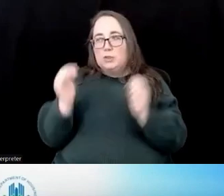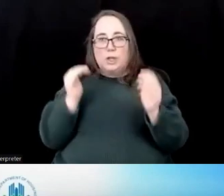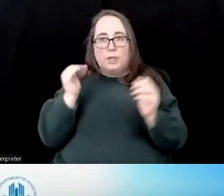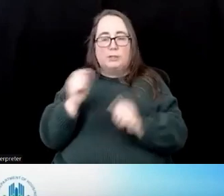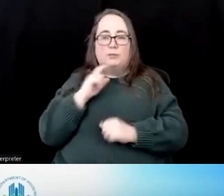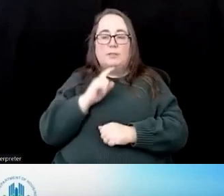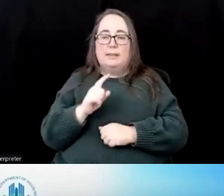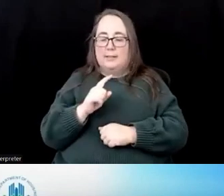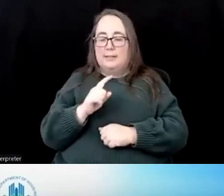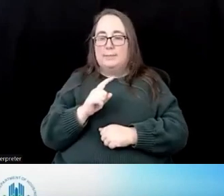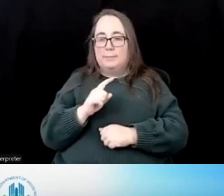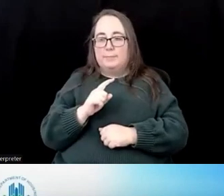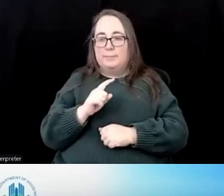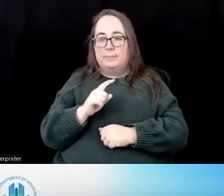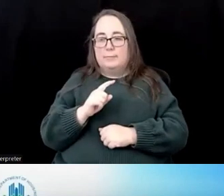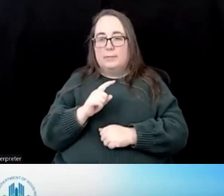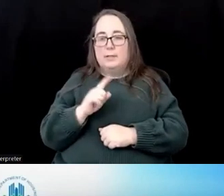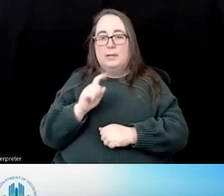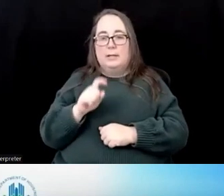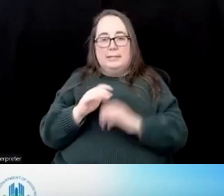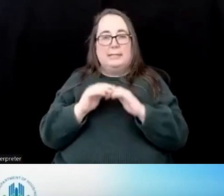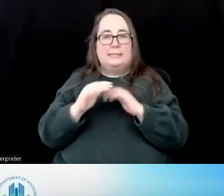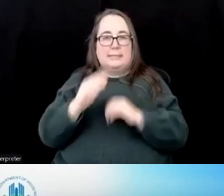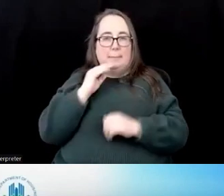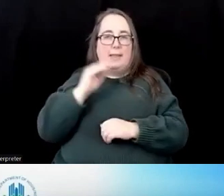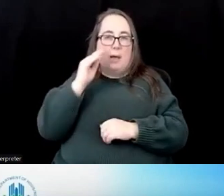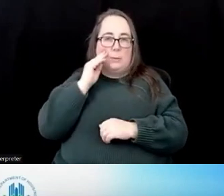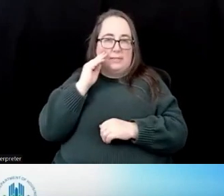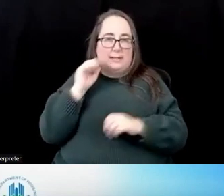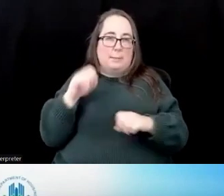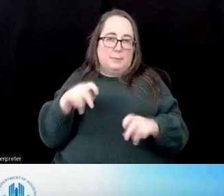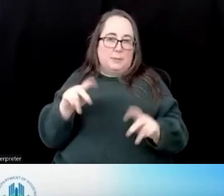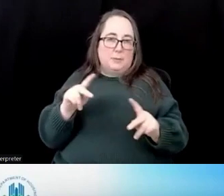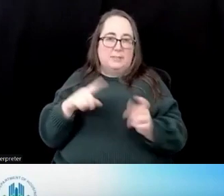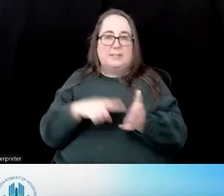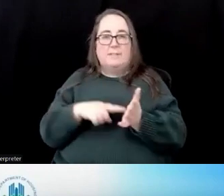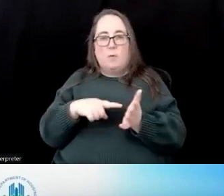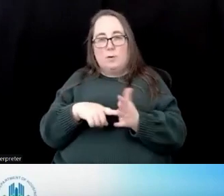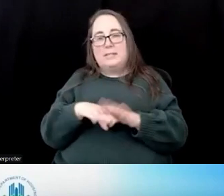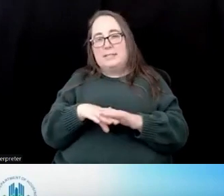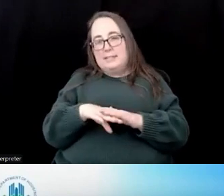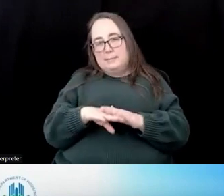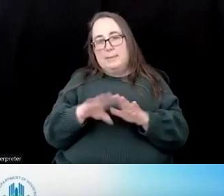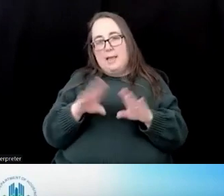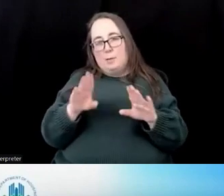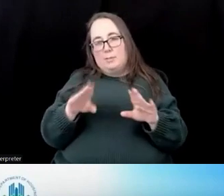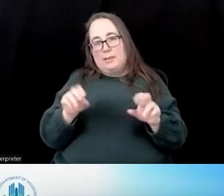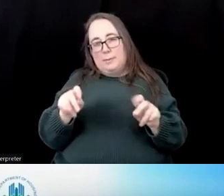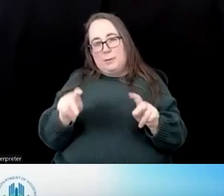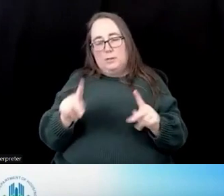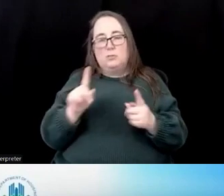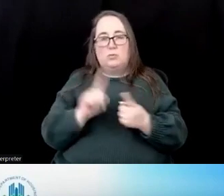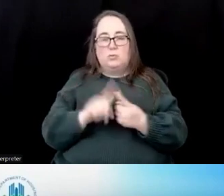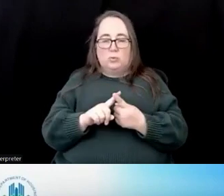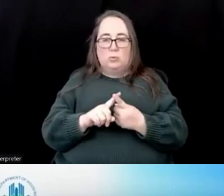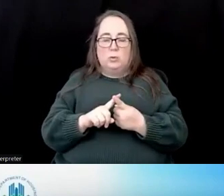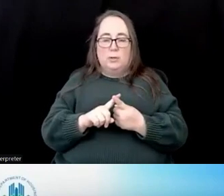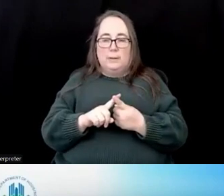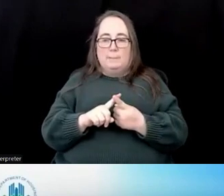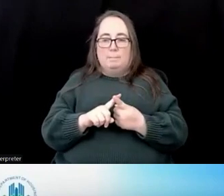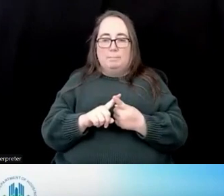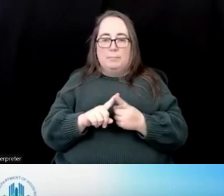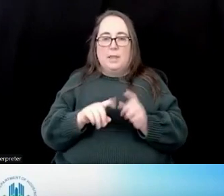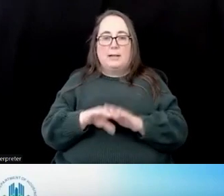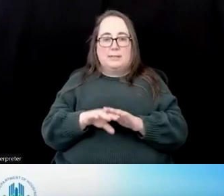really need stable housing opportunities, affordable and accessible housing opportunities in order to